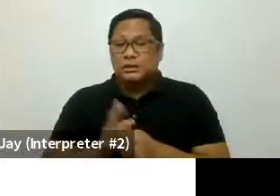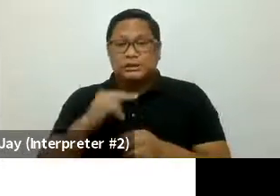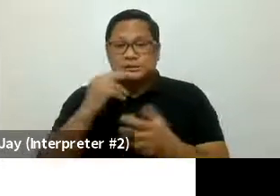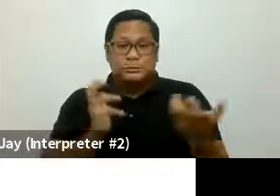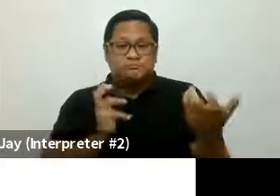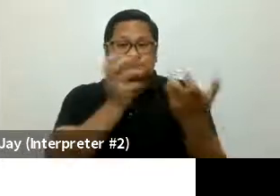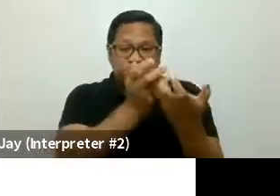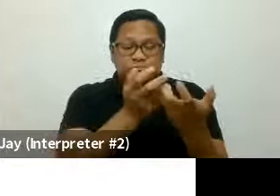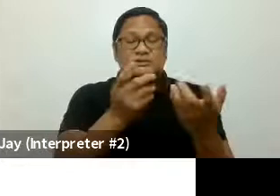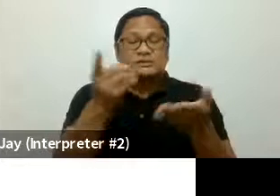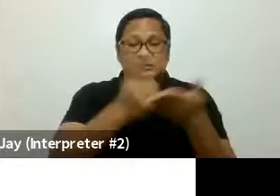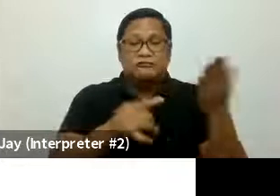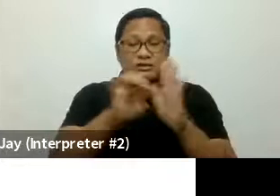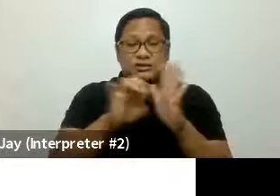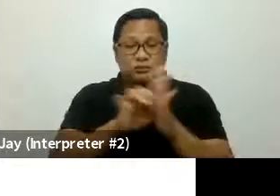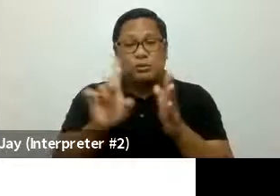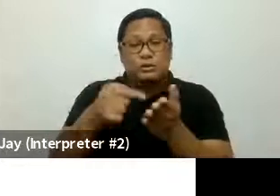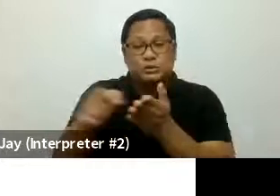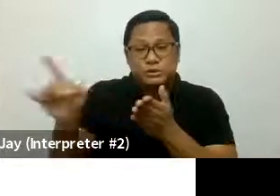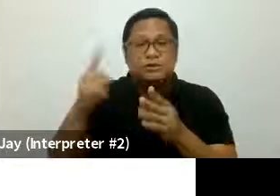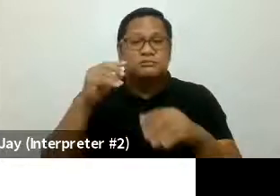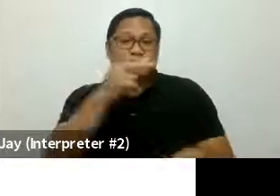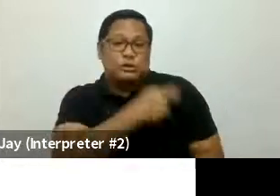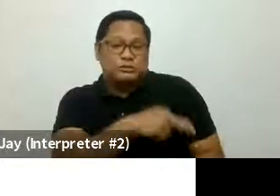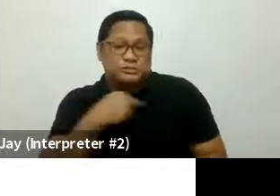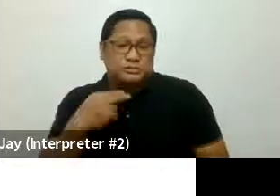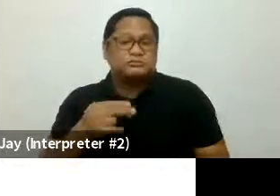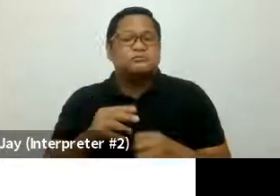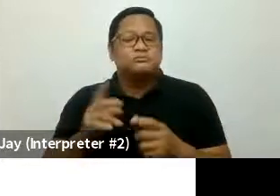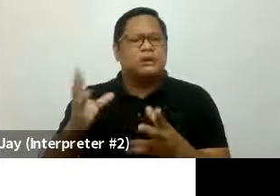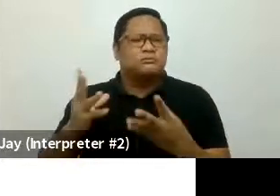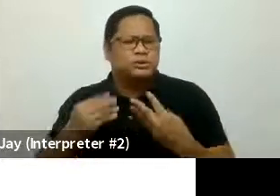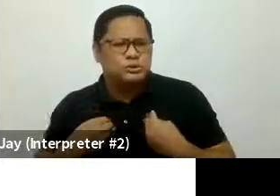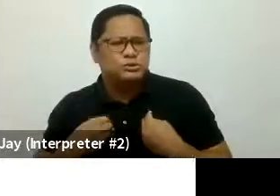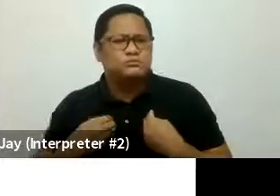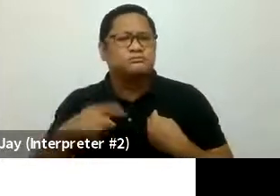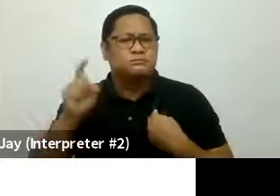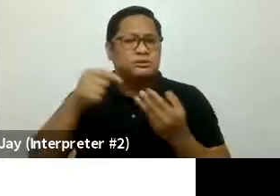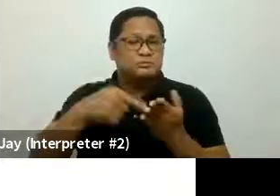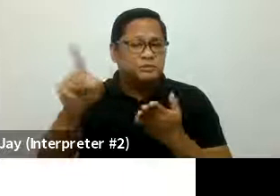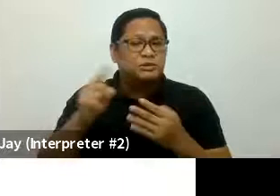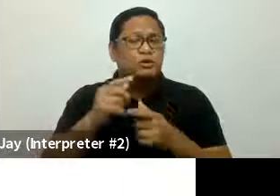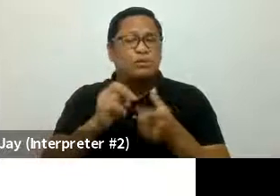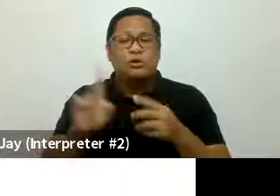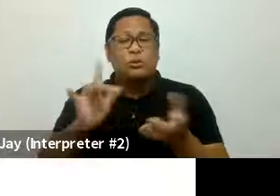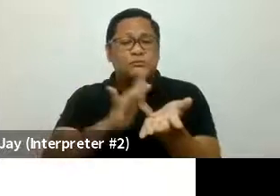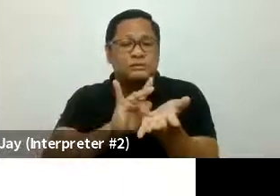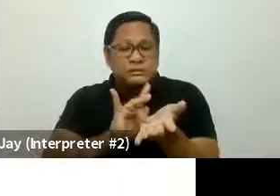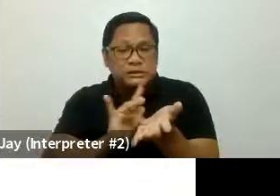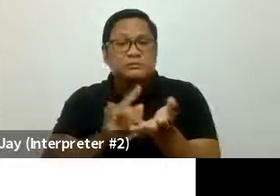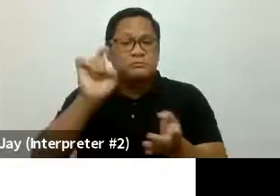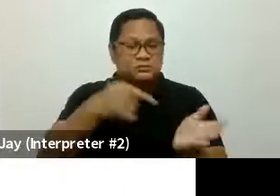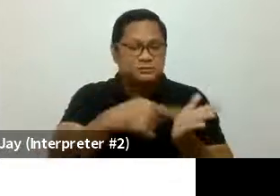so that whatever is charged, for example, in a hospital admission should be paid, or whatever medicine prices should be